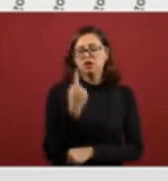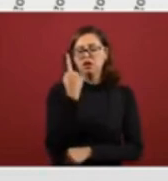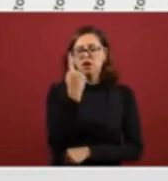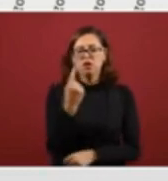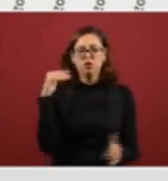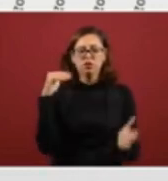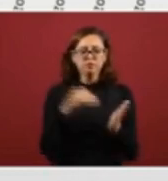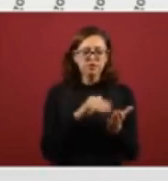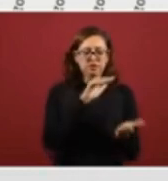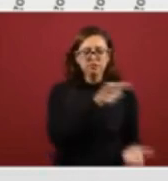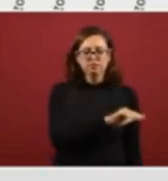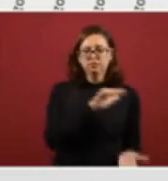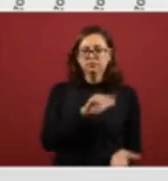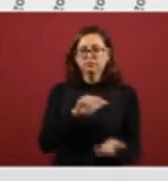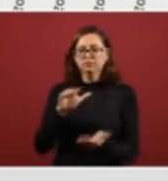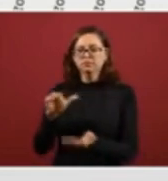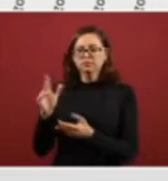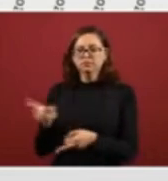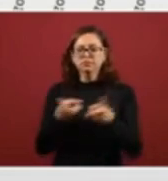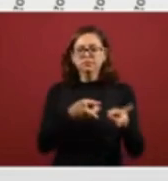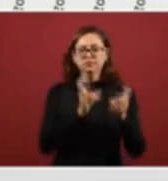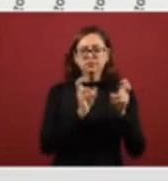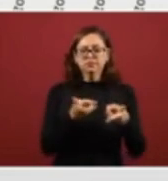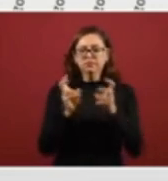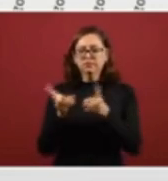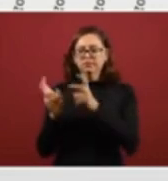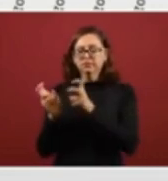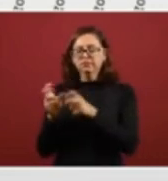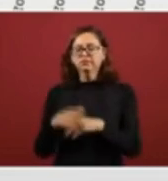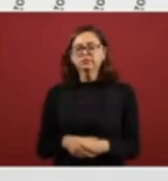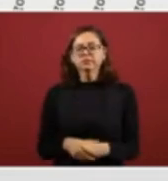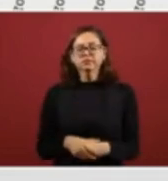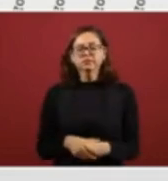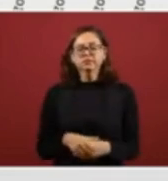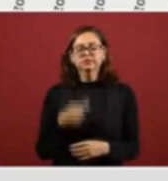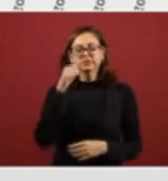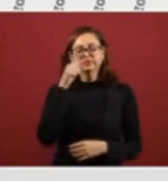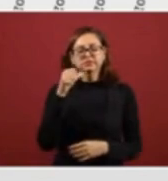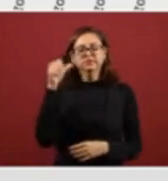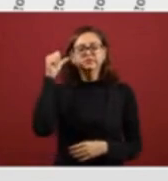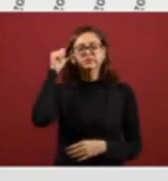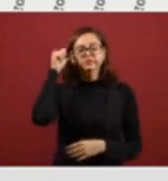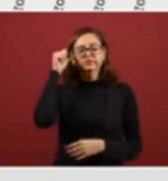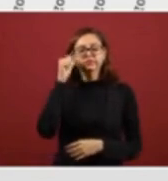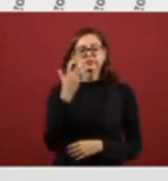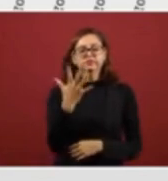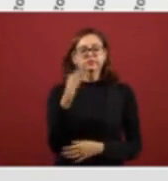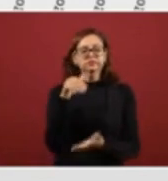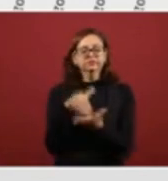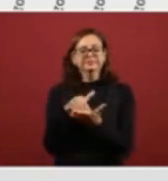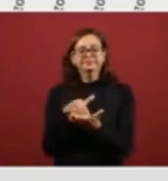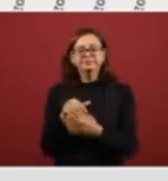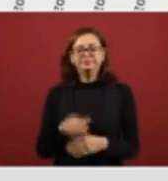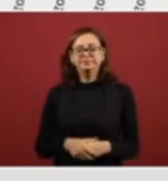On November last year, it was 81,000 barrels. And yesterday, there was only